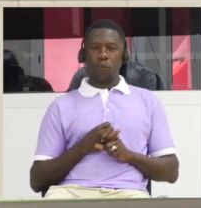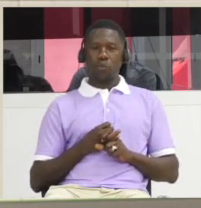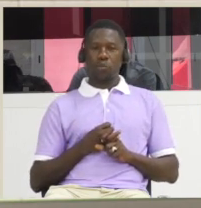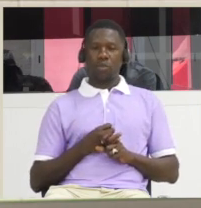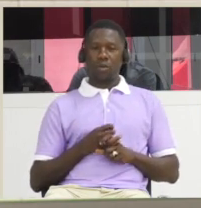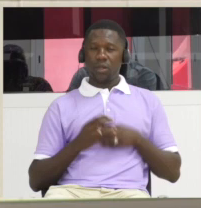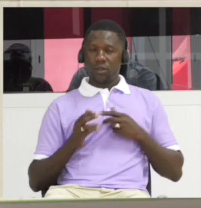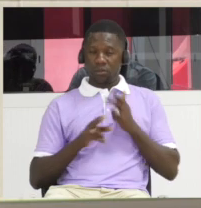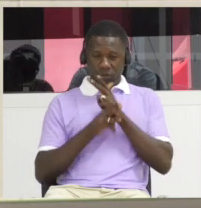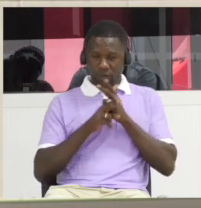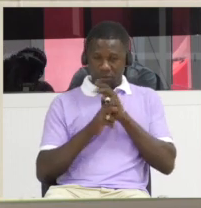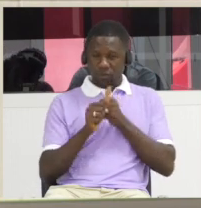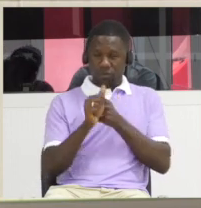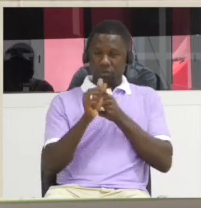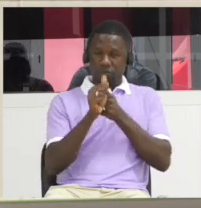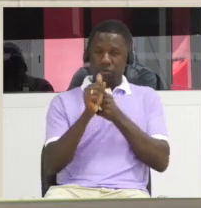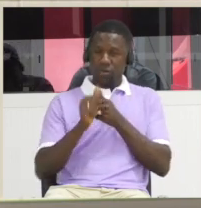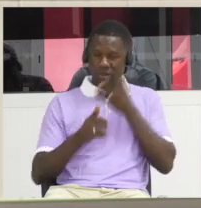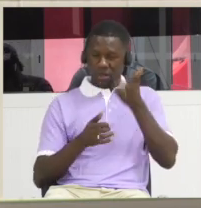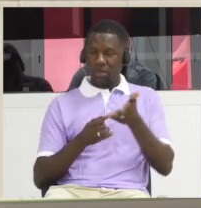the ADC was there, I think,